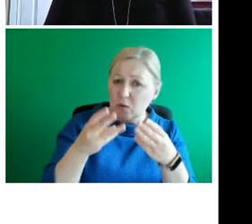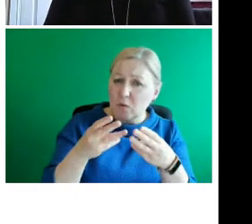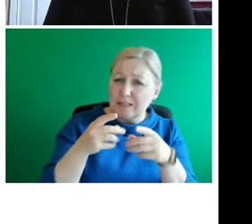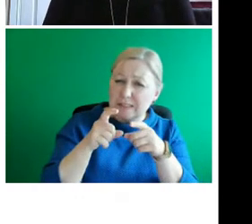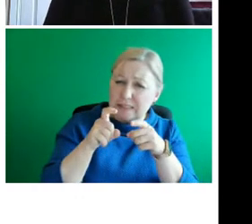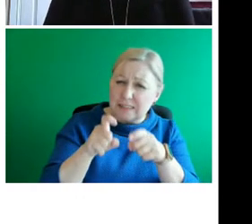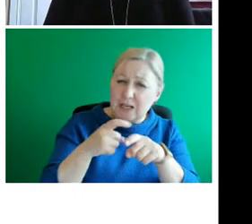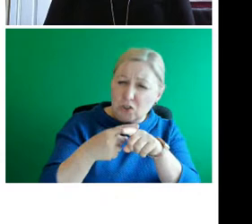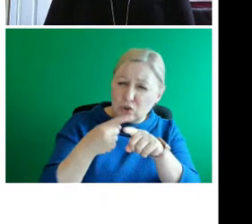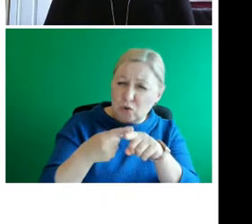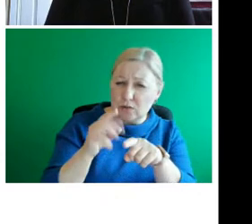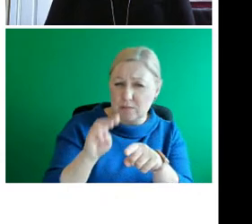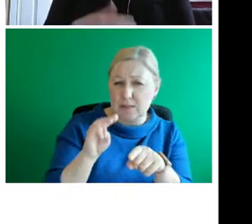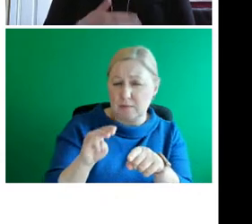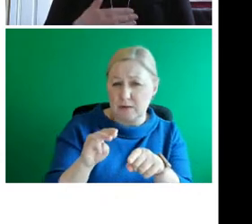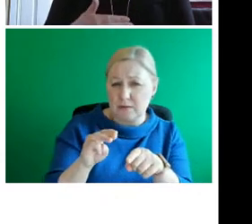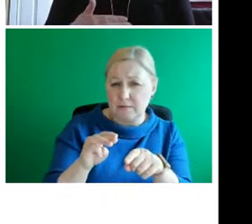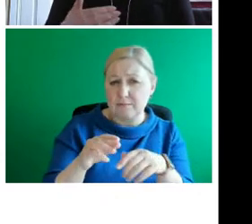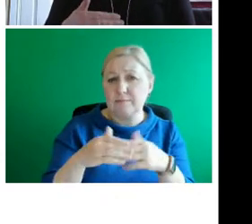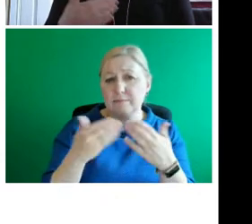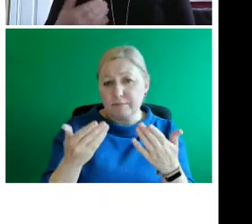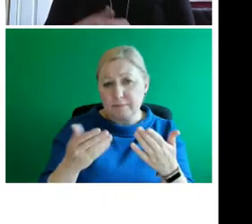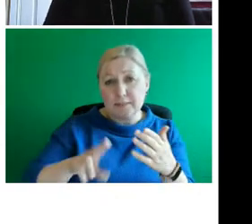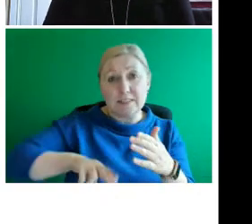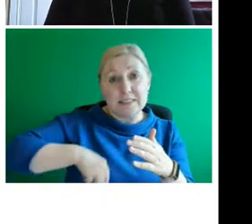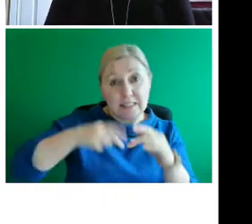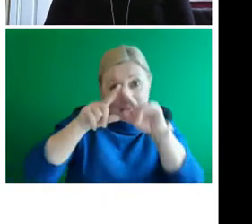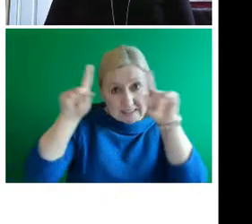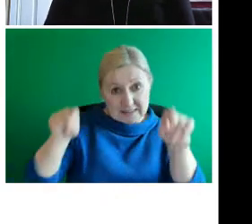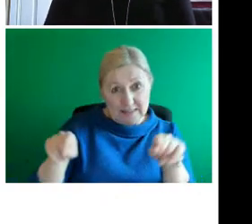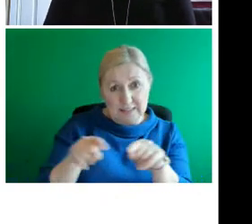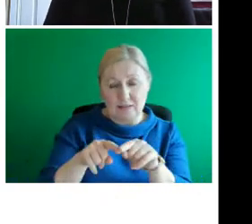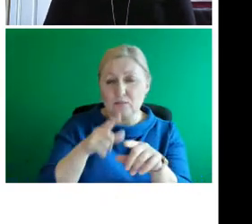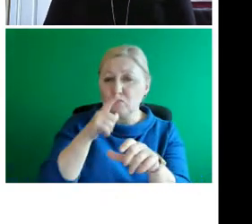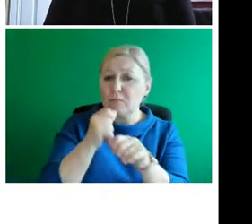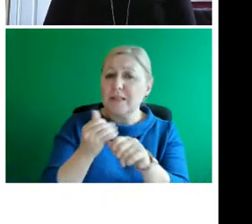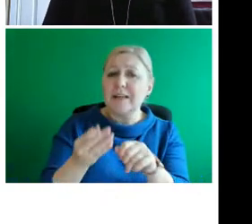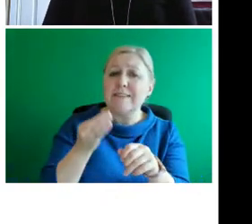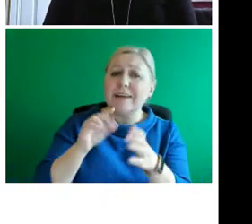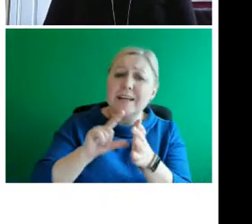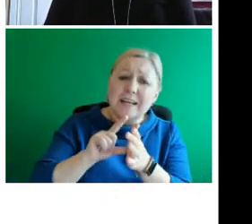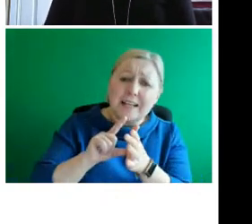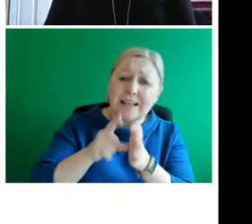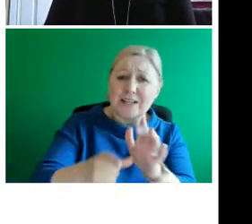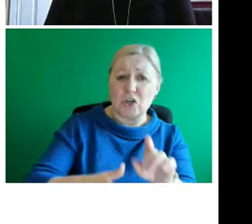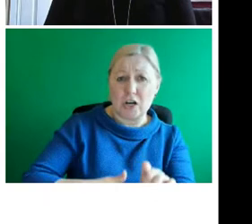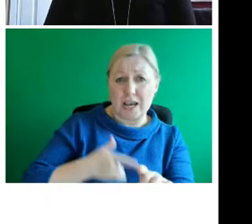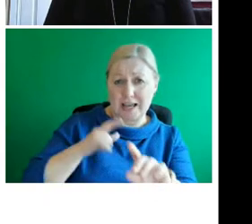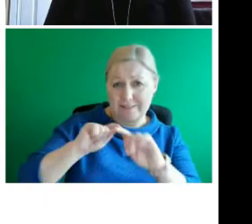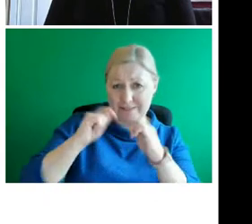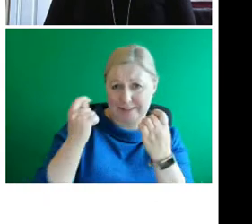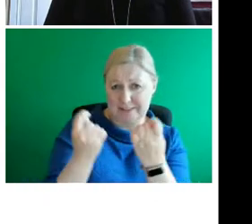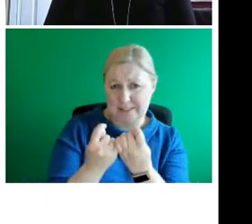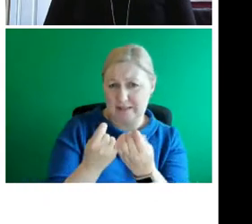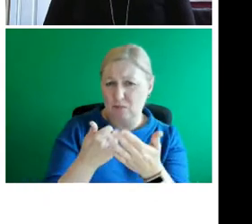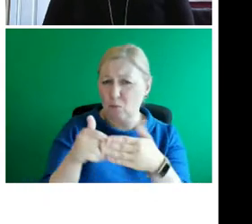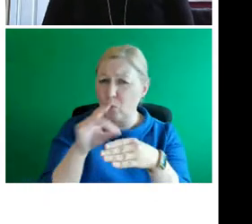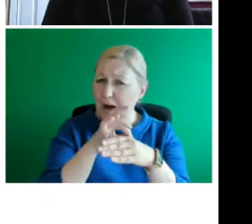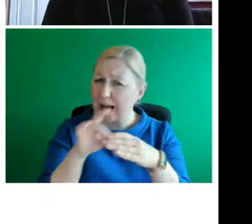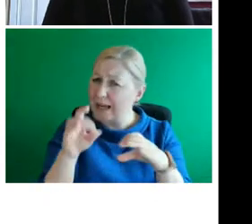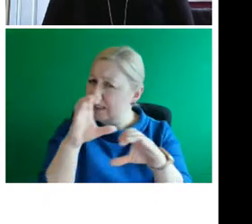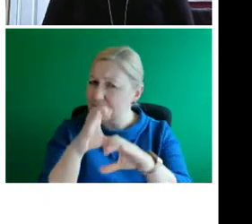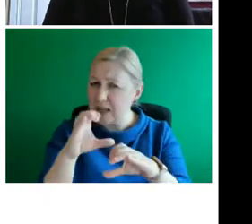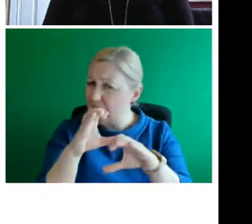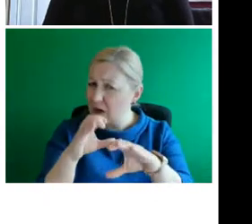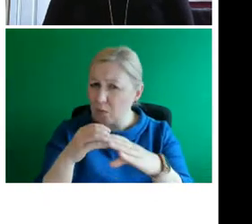psychiatry of later life team then, how do we differ in our delivery of care? So first off, we have a much, much higher threshold for